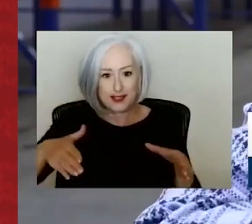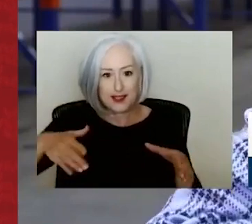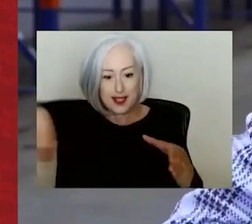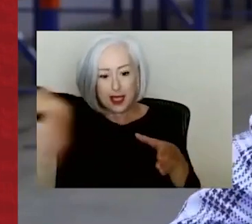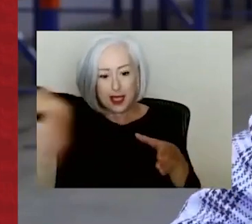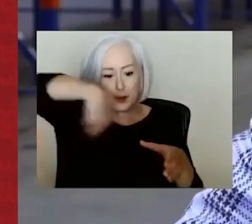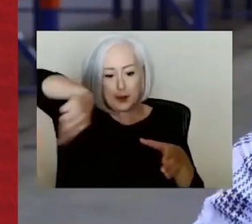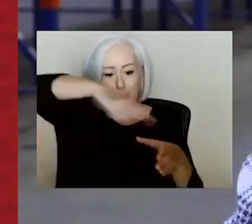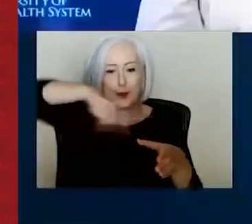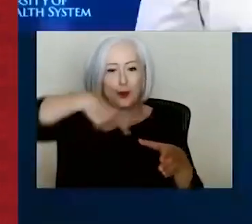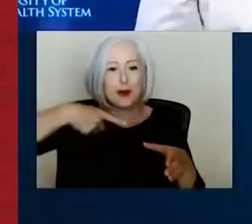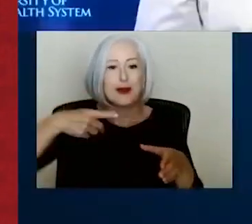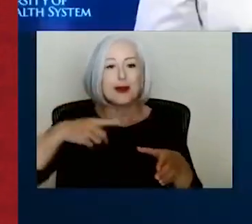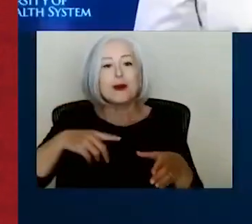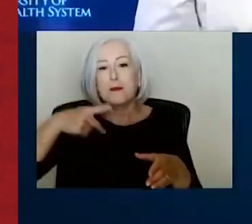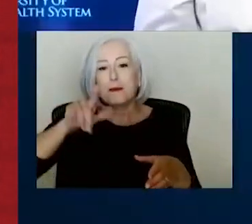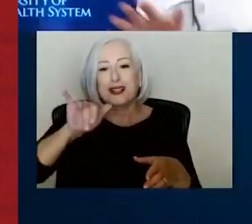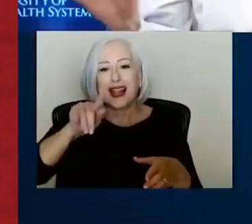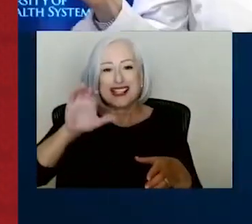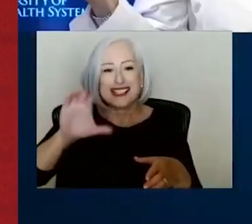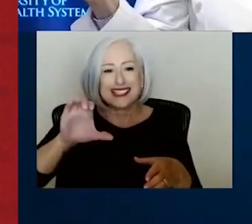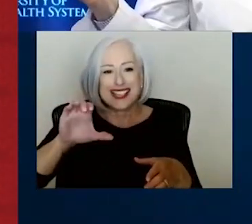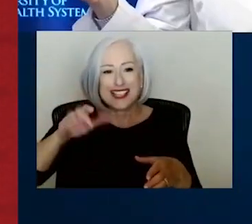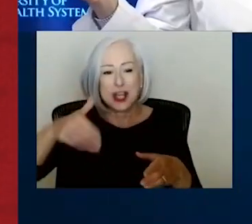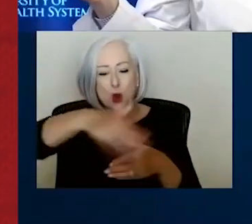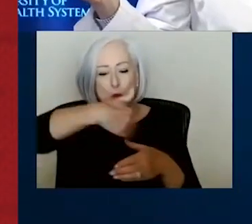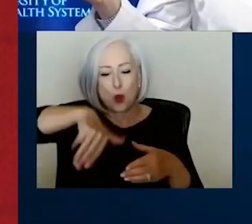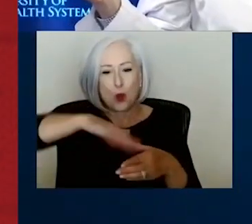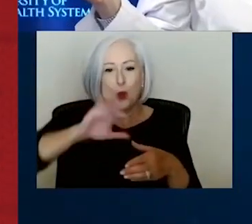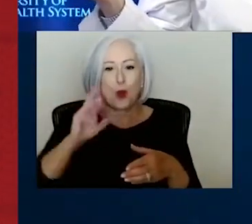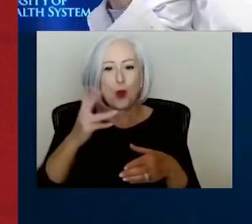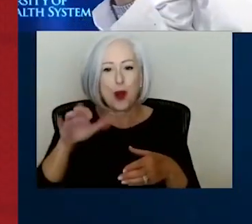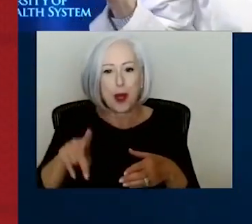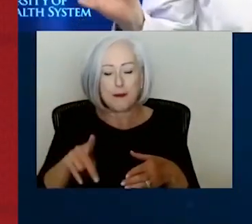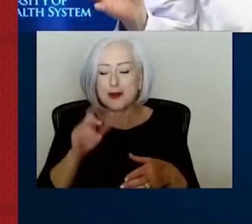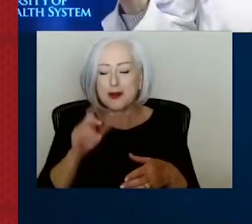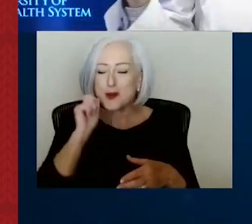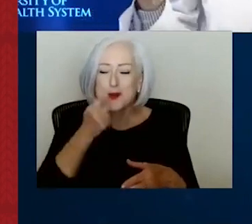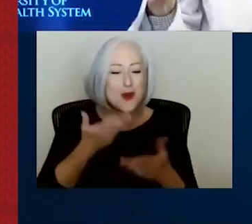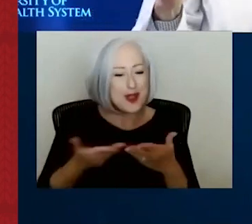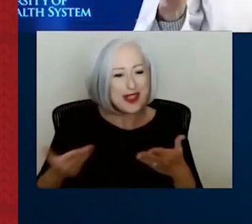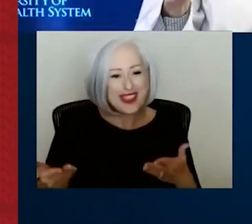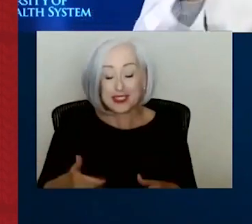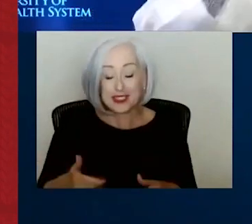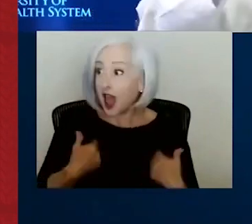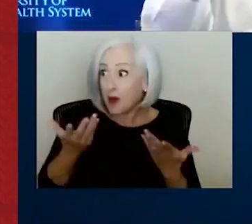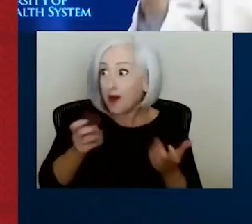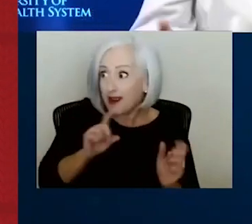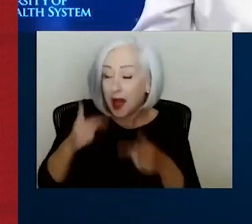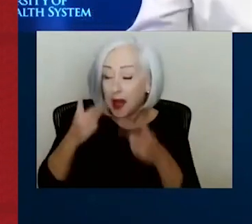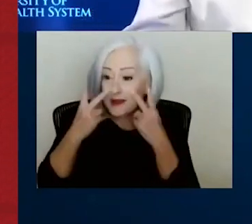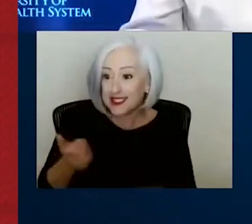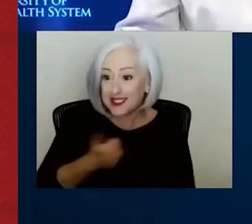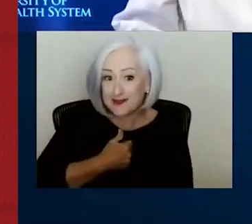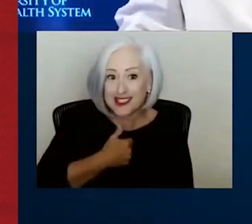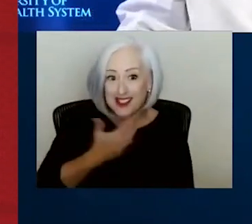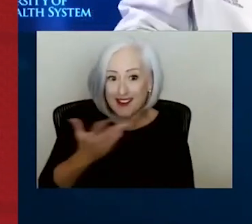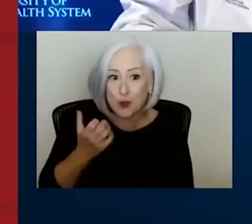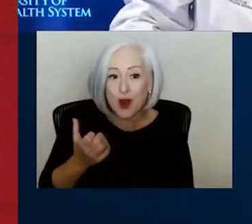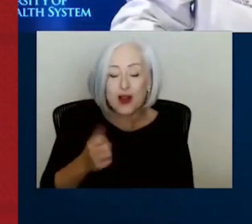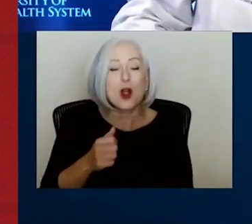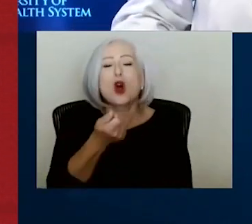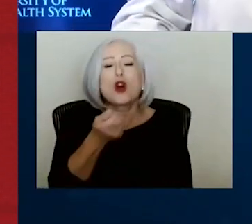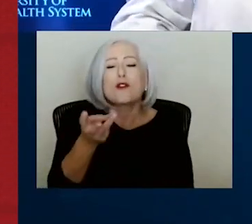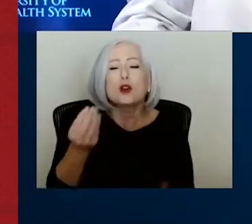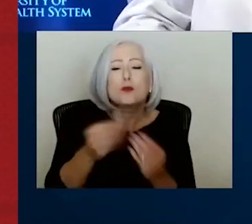second coolest thing. Okay, I'm ready to go. We have all the fancy tools. I want to see it. And one more question. I got a couple more questions, but one